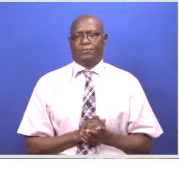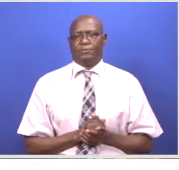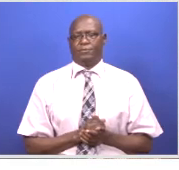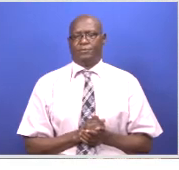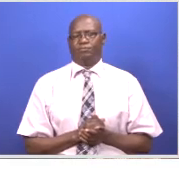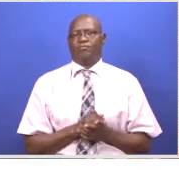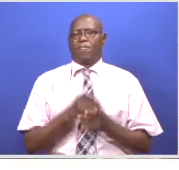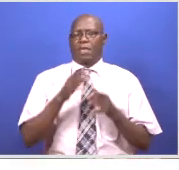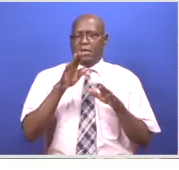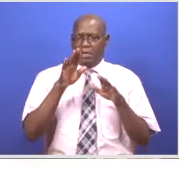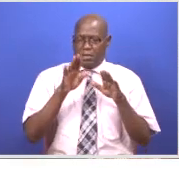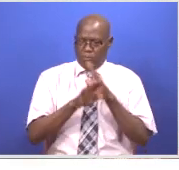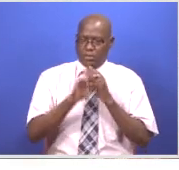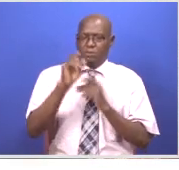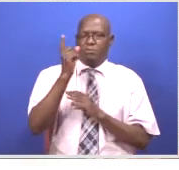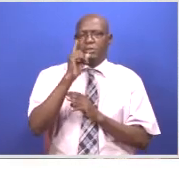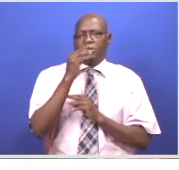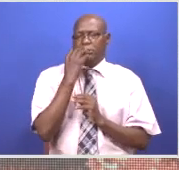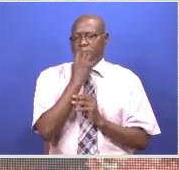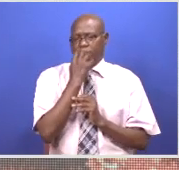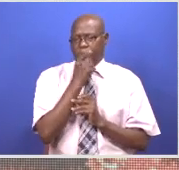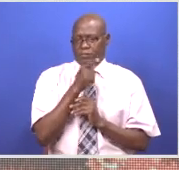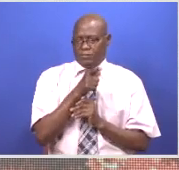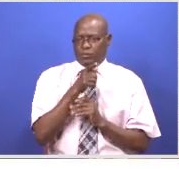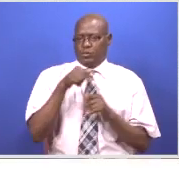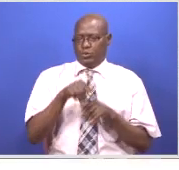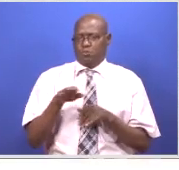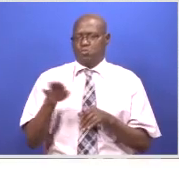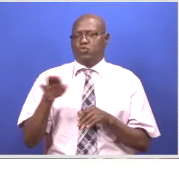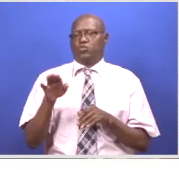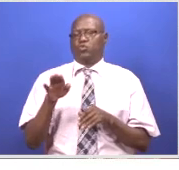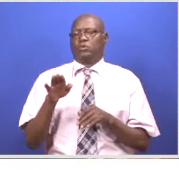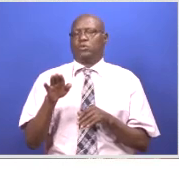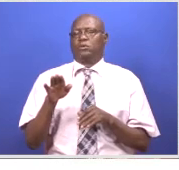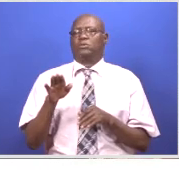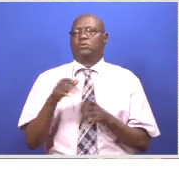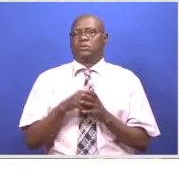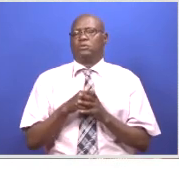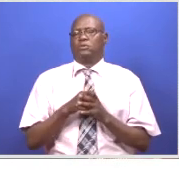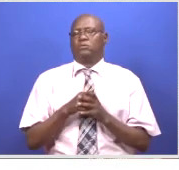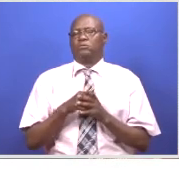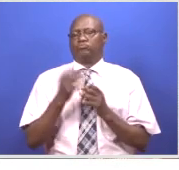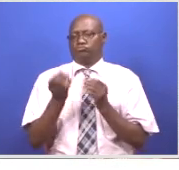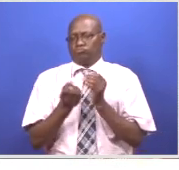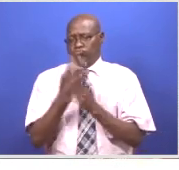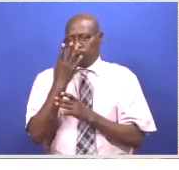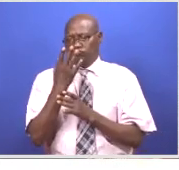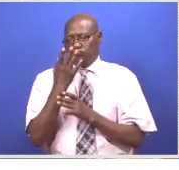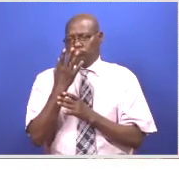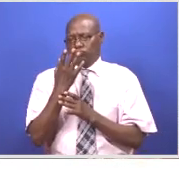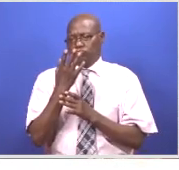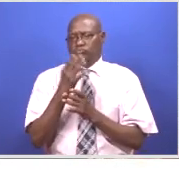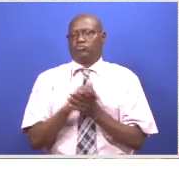Deputy President Rigathi Gachagua this morning flagged off the very first commercial flight to the western county of